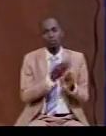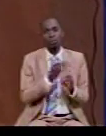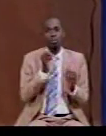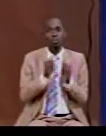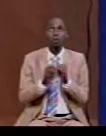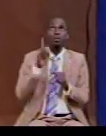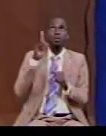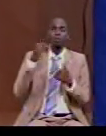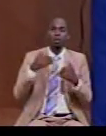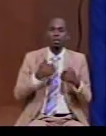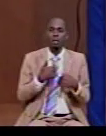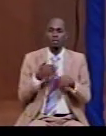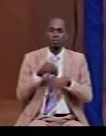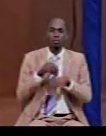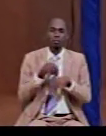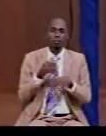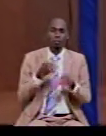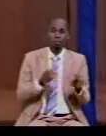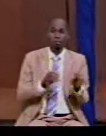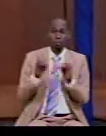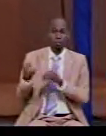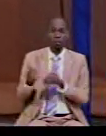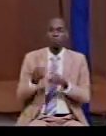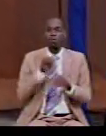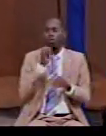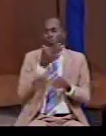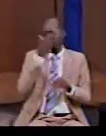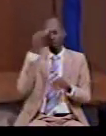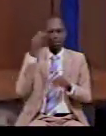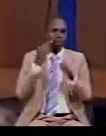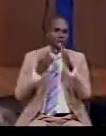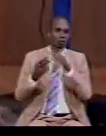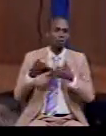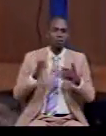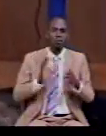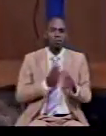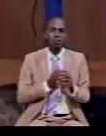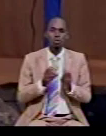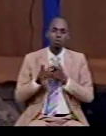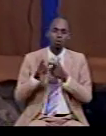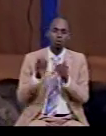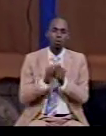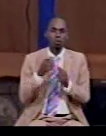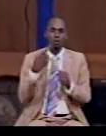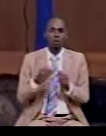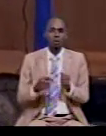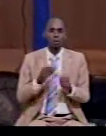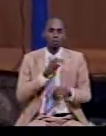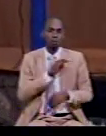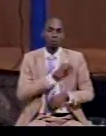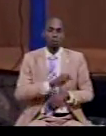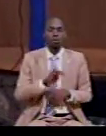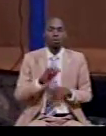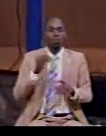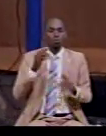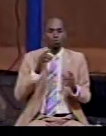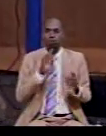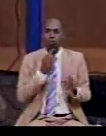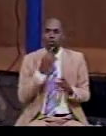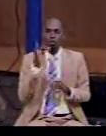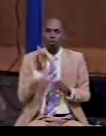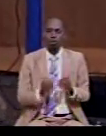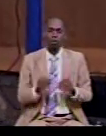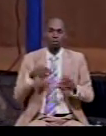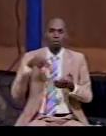us run with a mission, earnestly contending for the faith which was once delivered unto the saints.